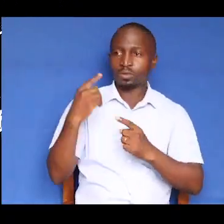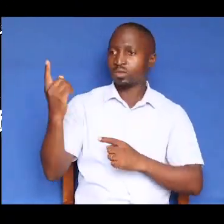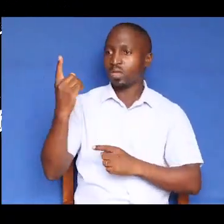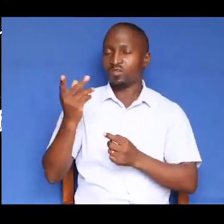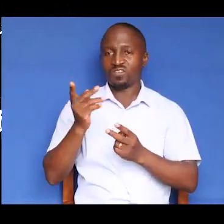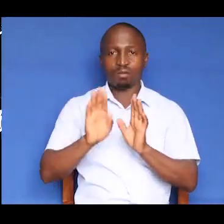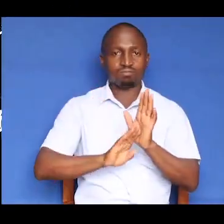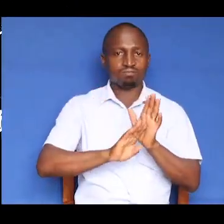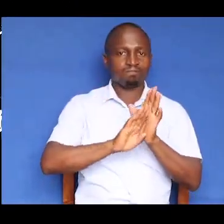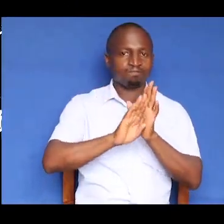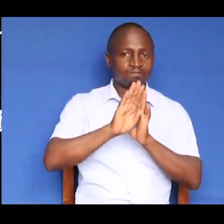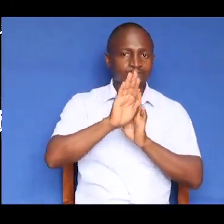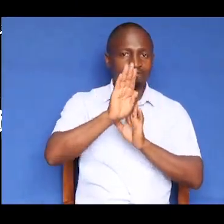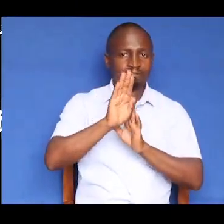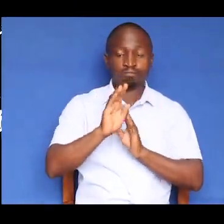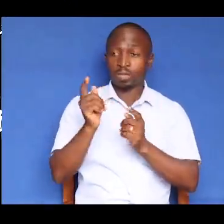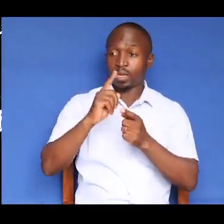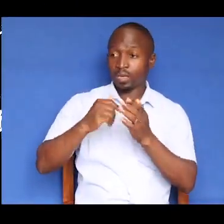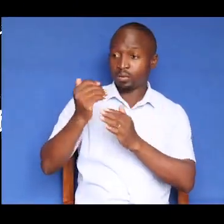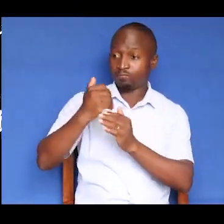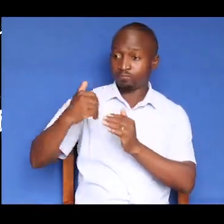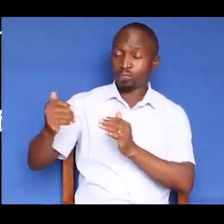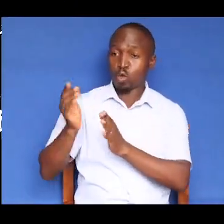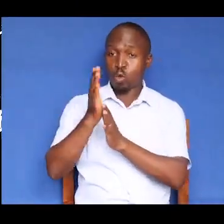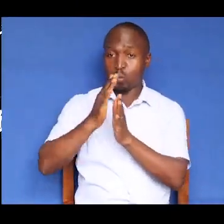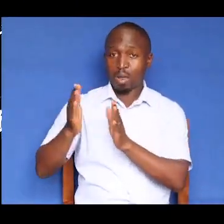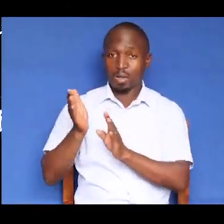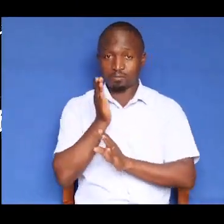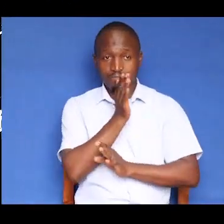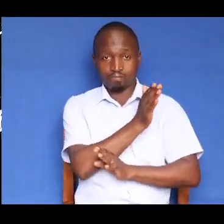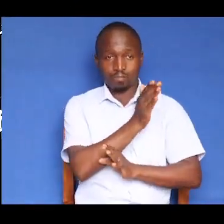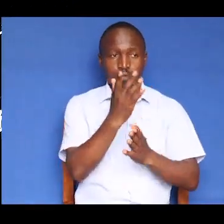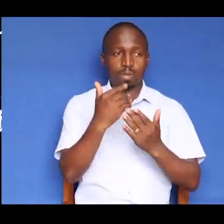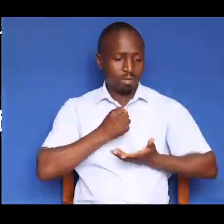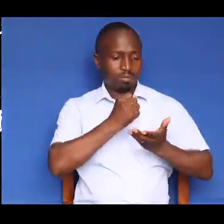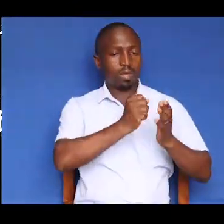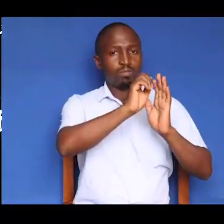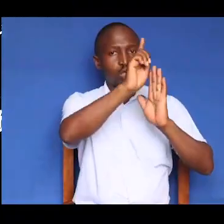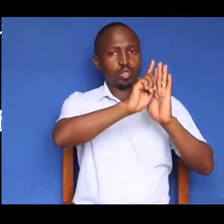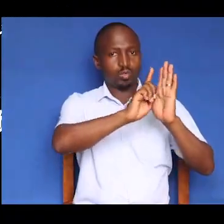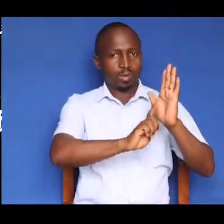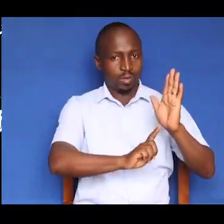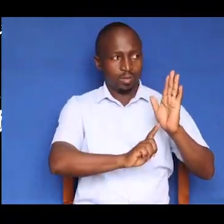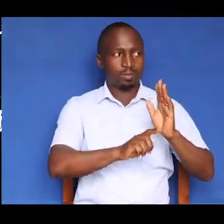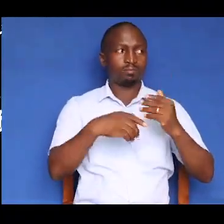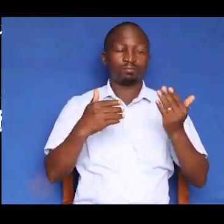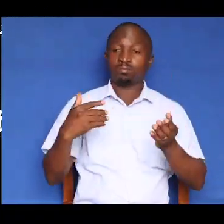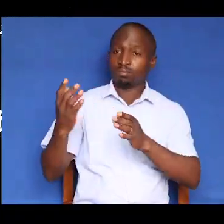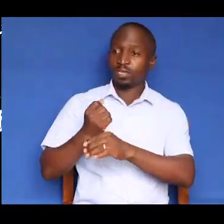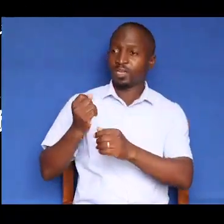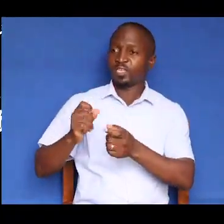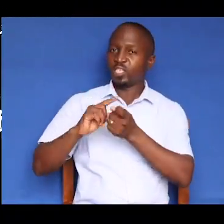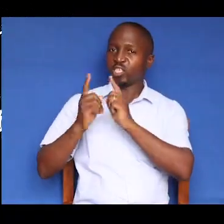also increase. But here, because investment has decreased and we get change